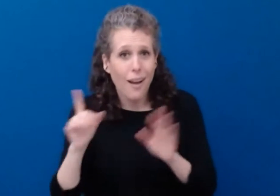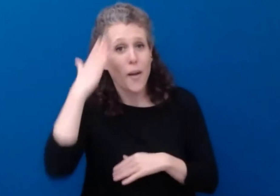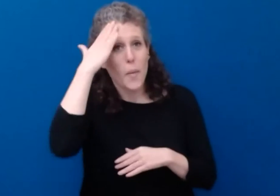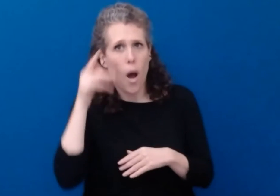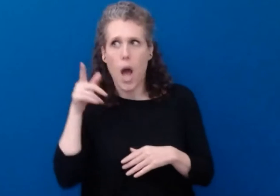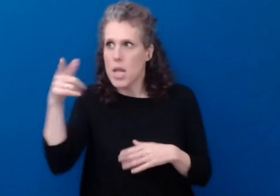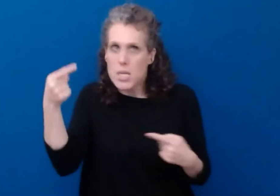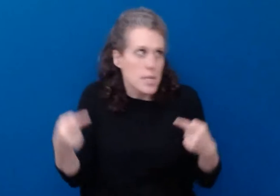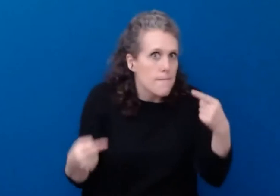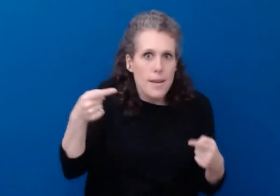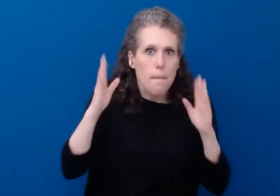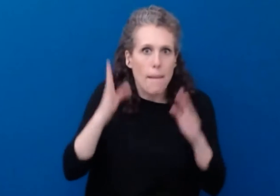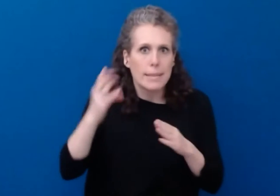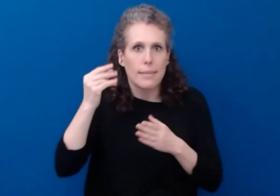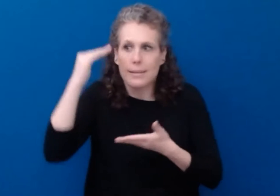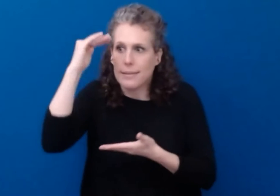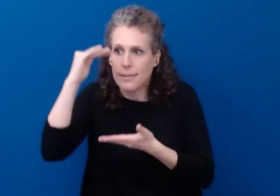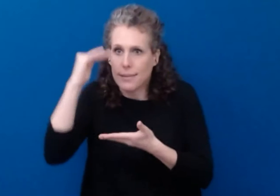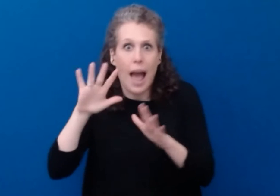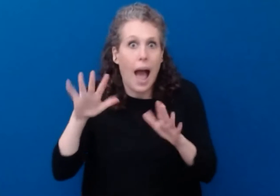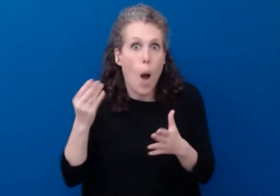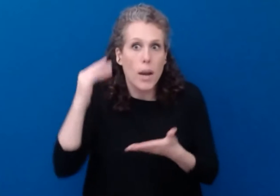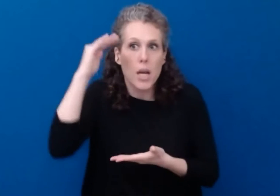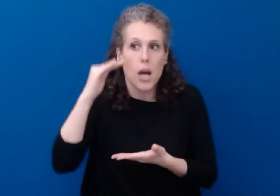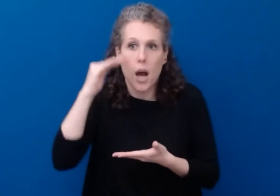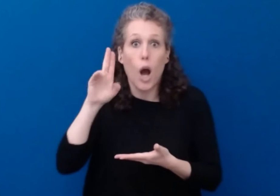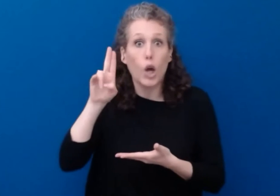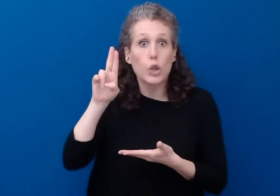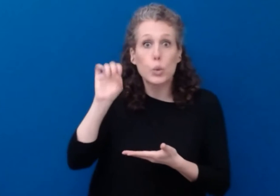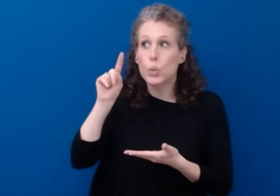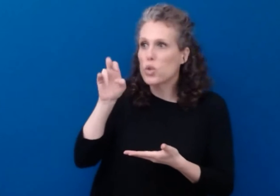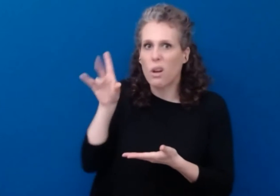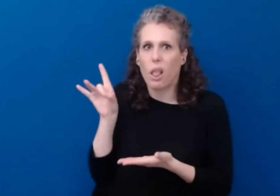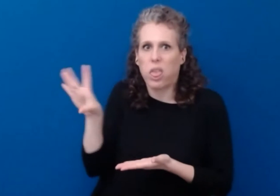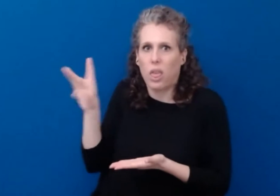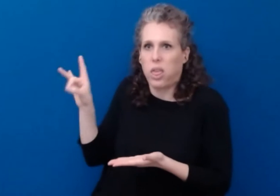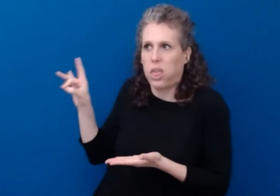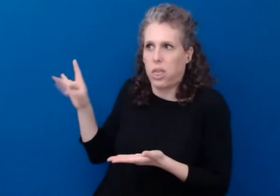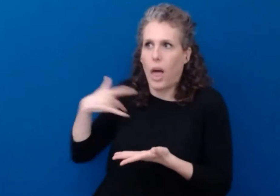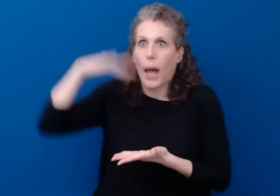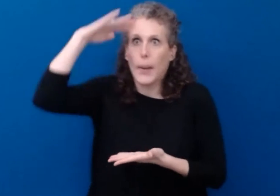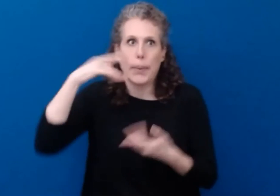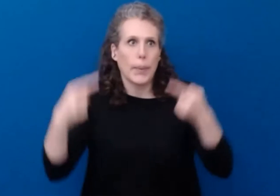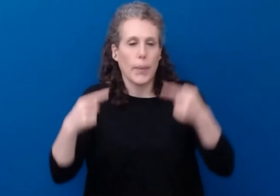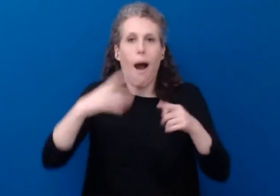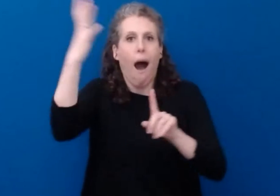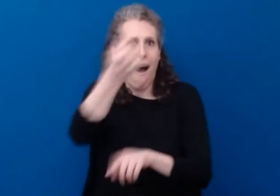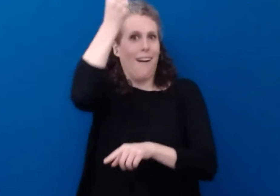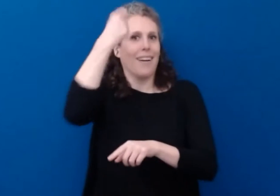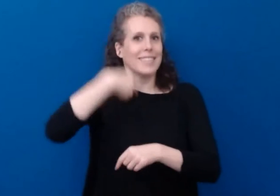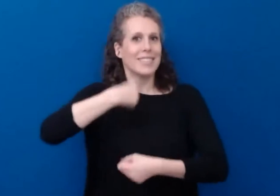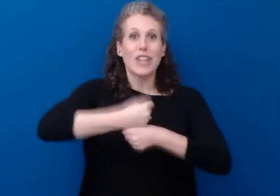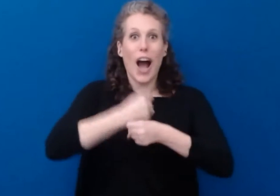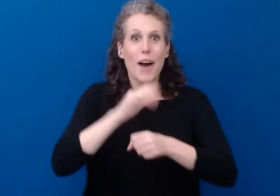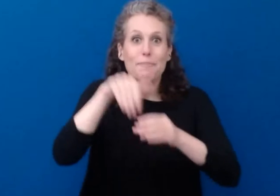because then you won't earn any money and then your staff won't get paid. So that doesn't work either. So I really think it has to do with the